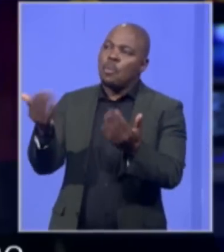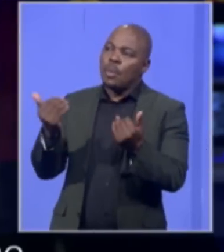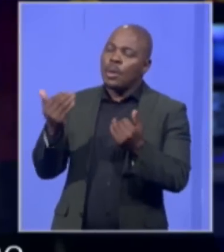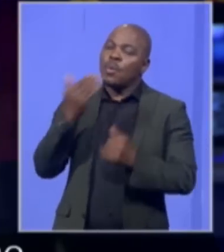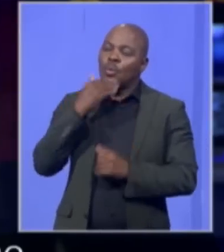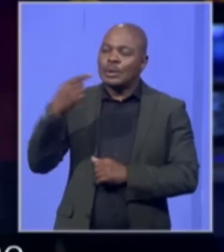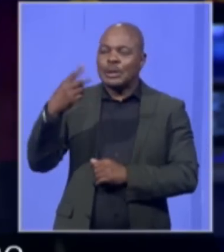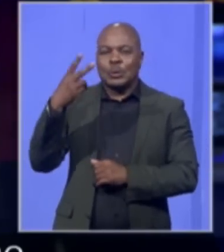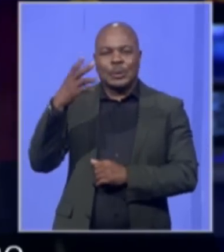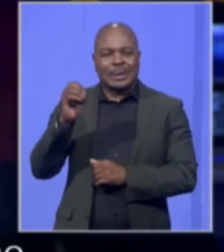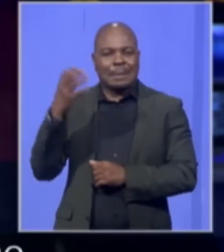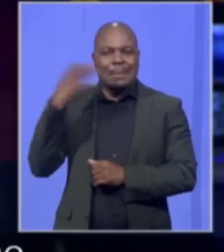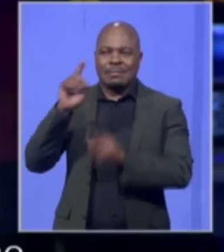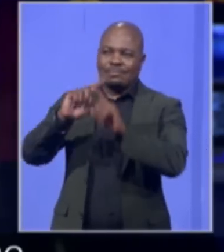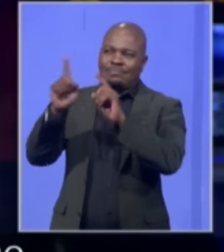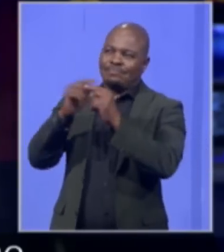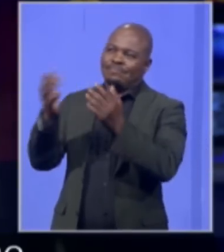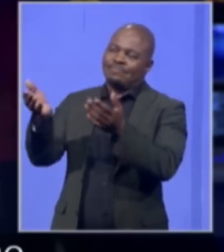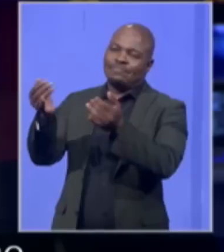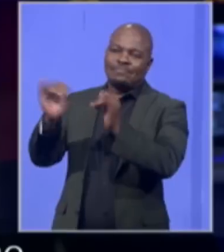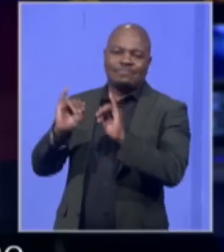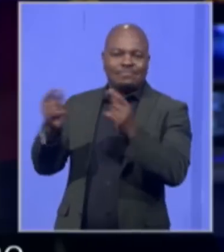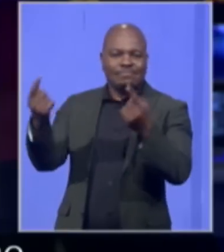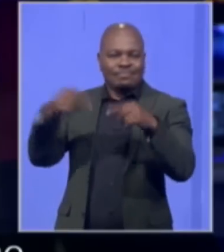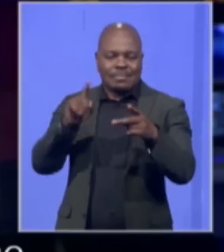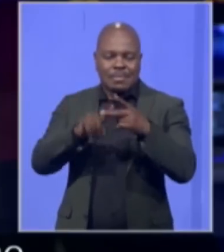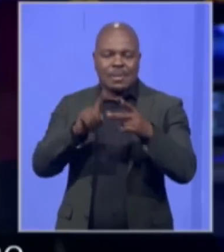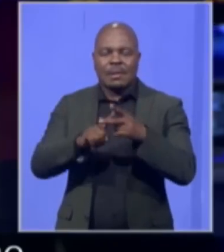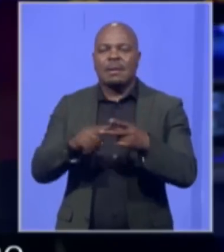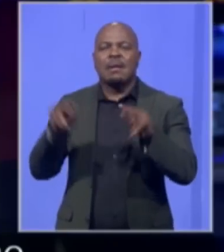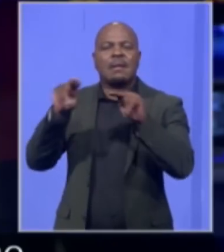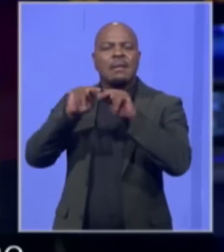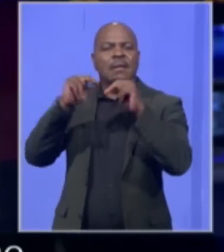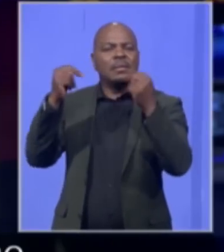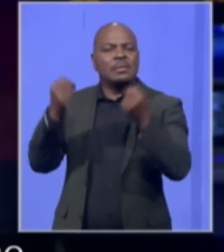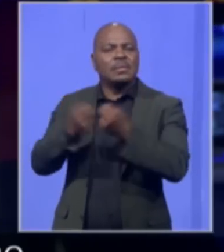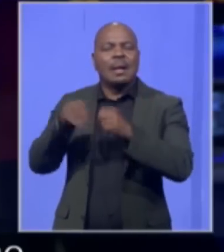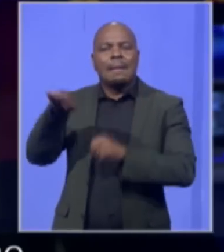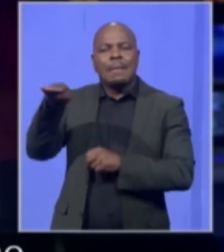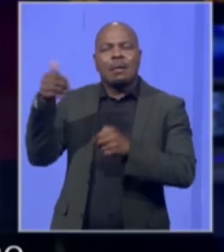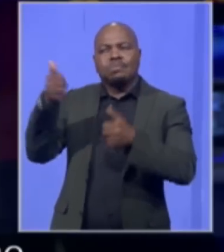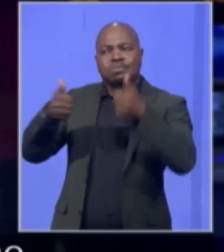tsa G20 le ho babusisi ba dibanka tsa Reserve tlasa